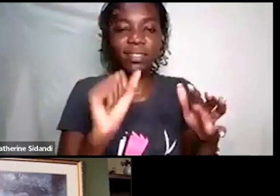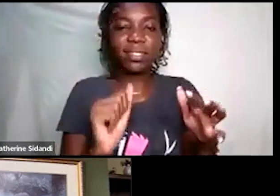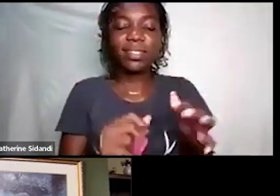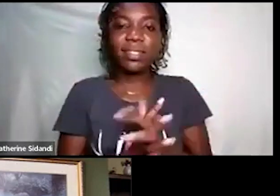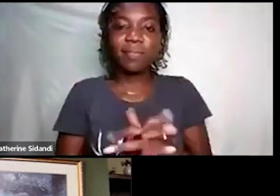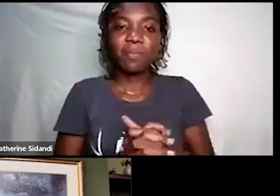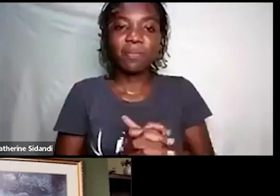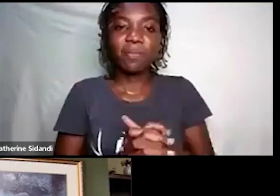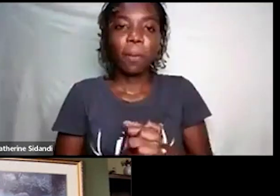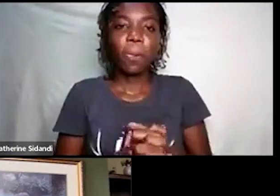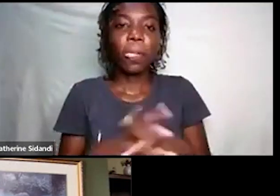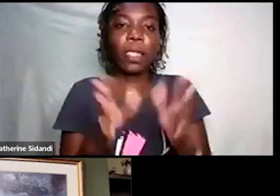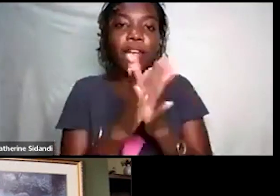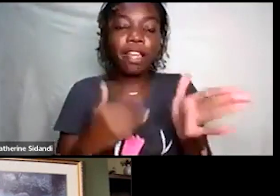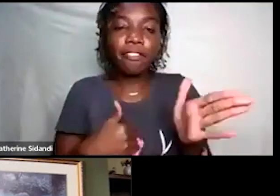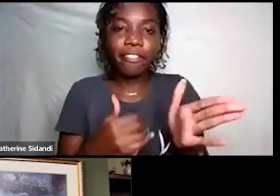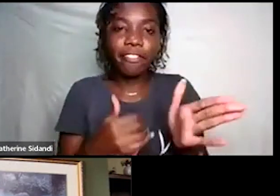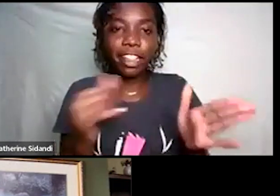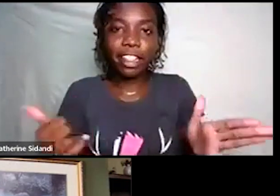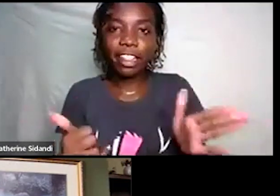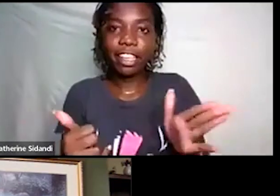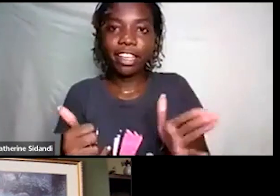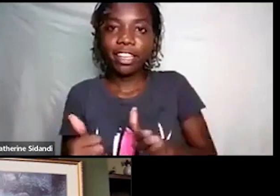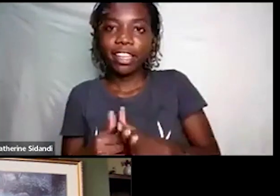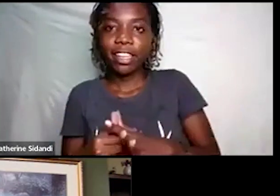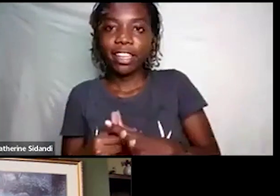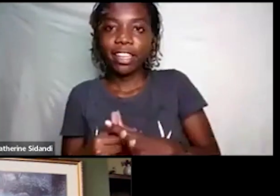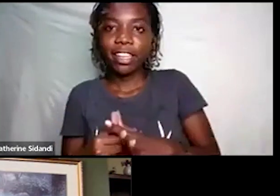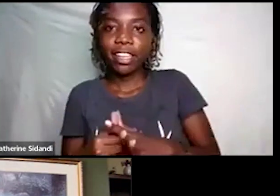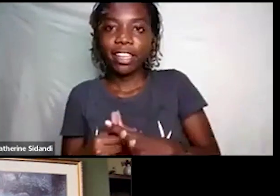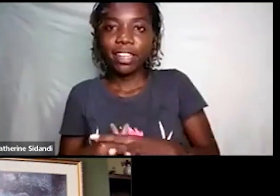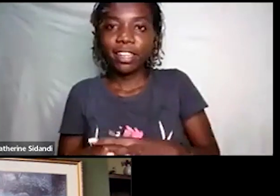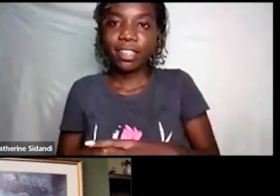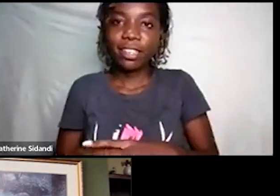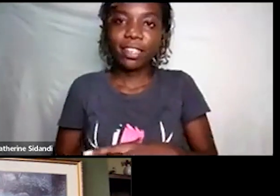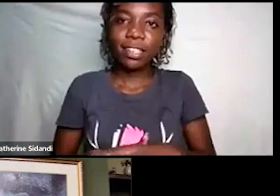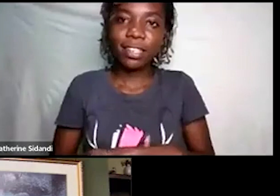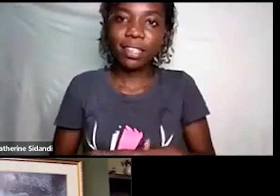you have unmute. You can go ahead and say something.